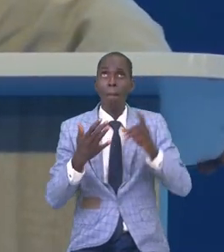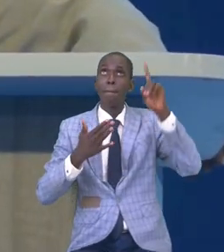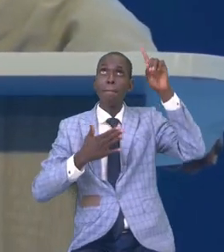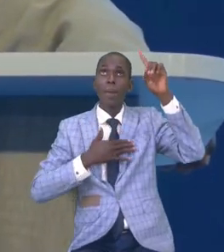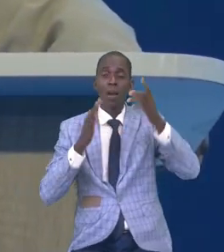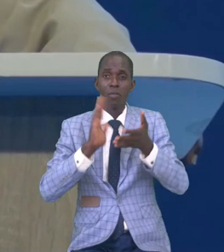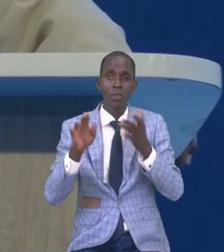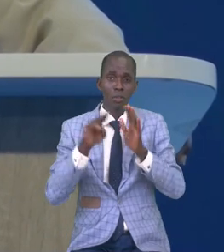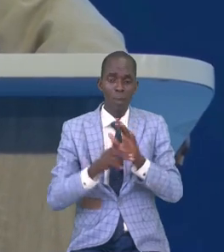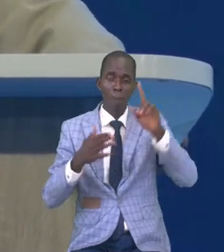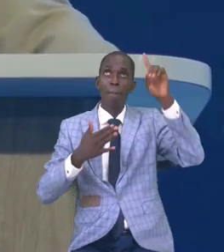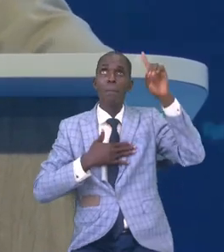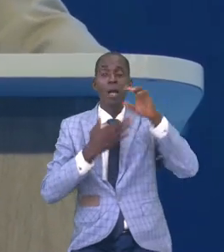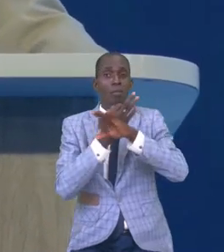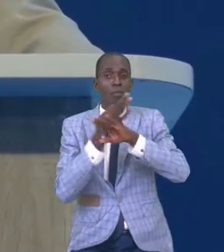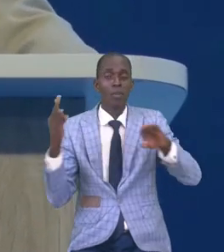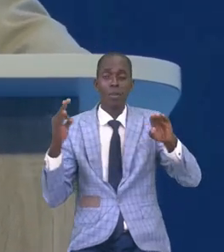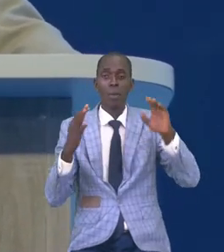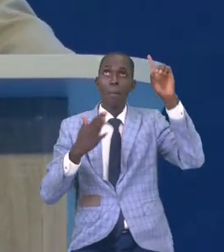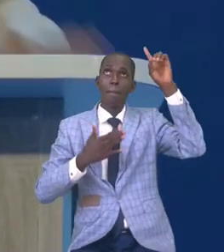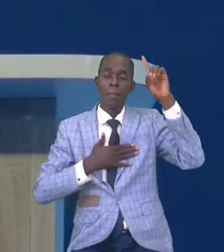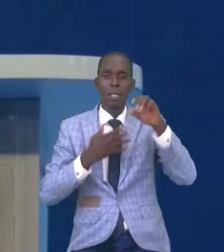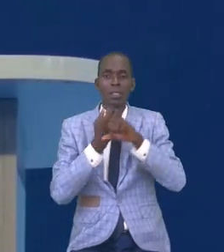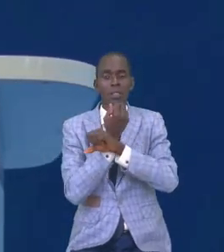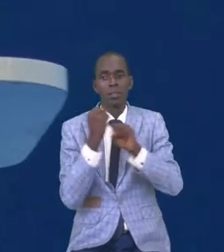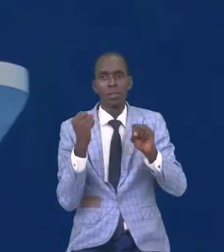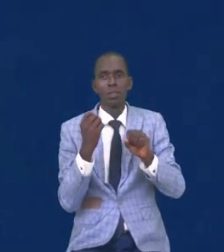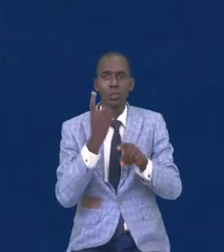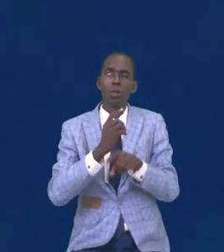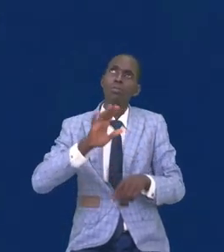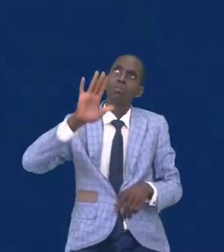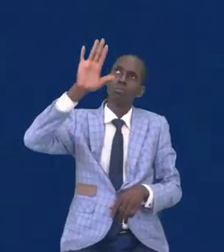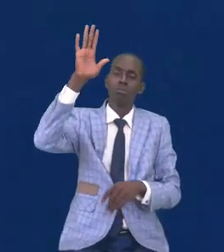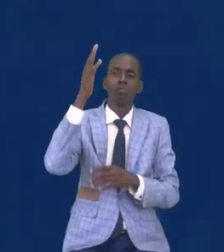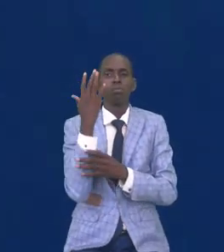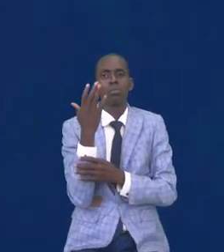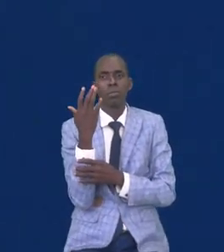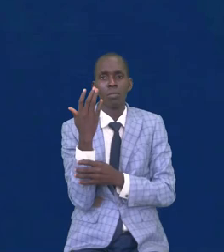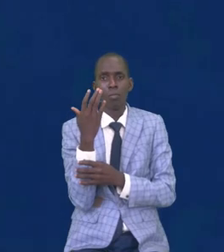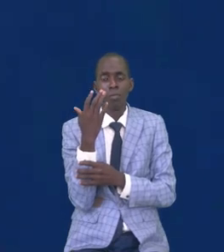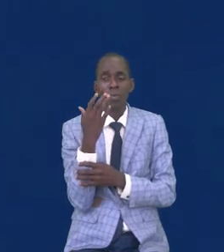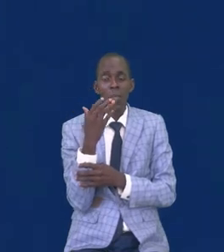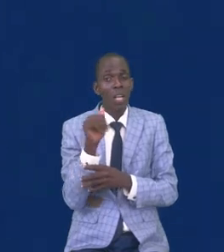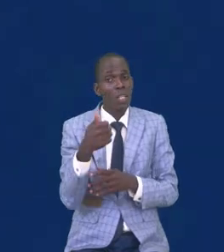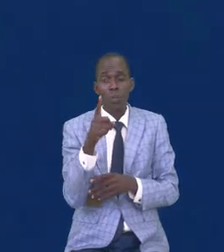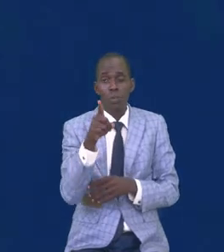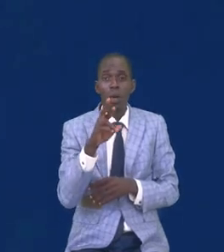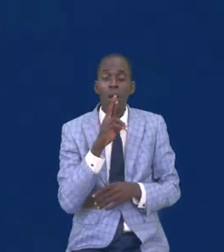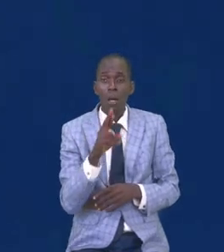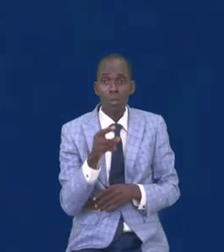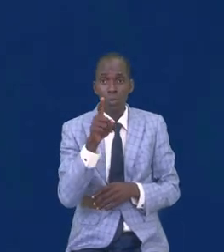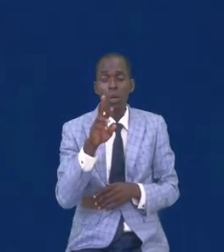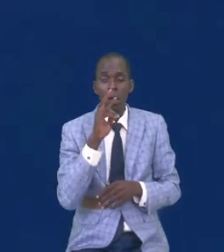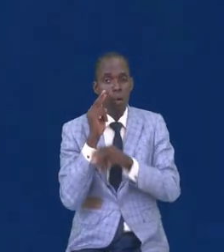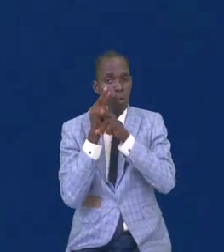my freedom, my salvation." Raise up that hand there. Anywhere you are hearing the